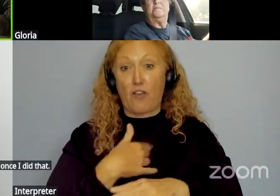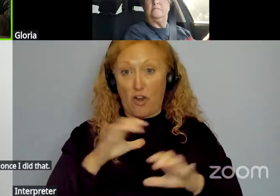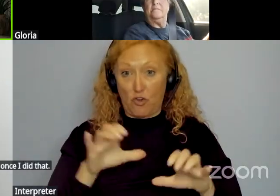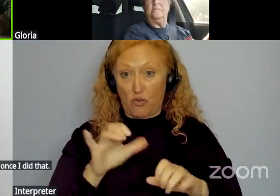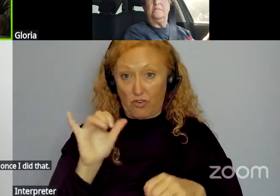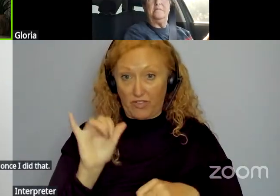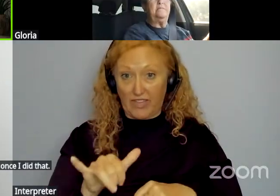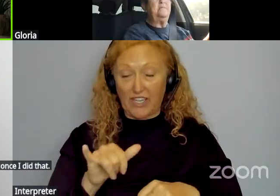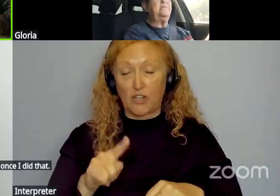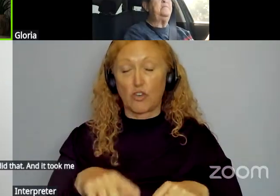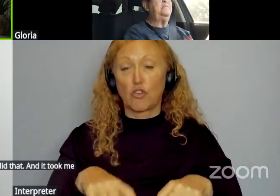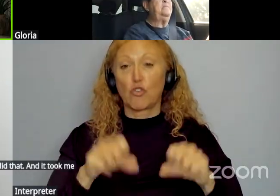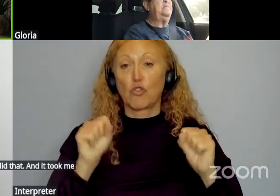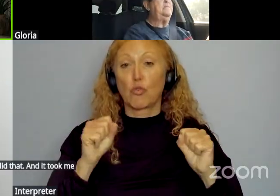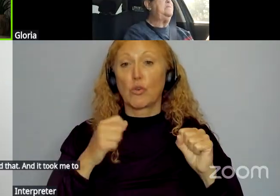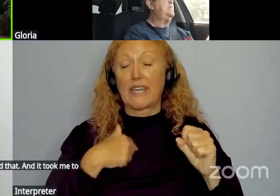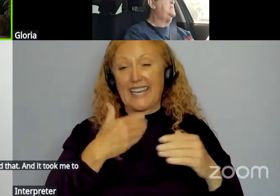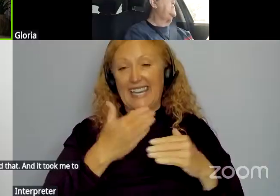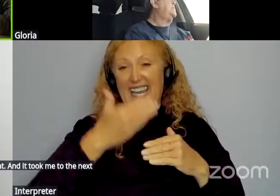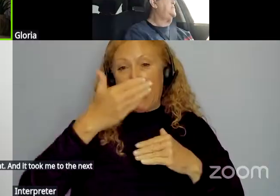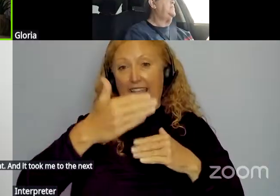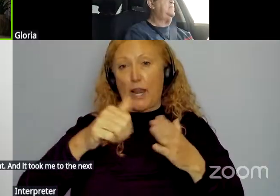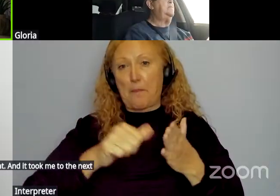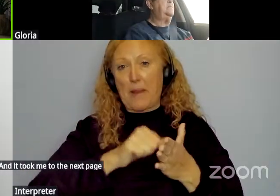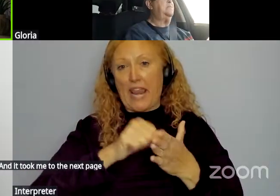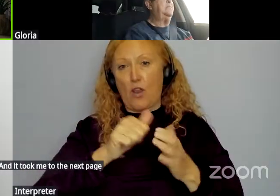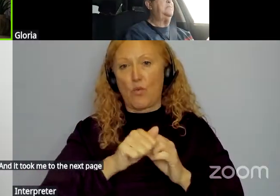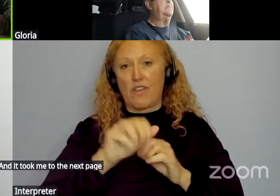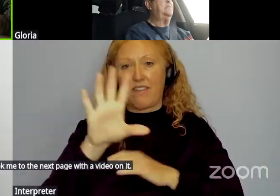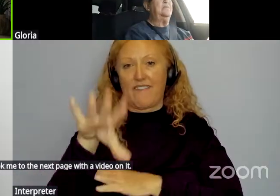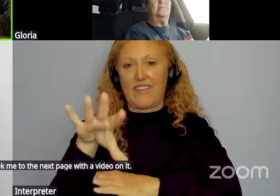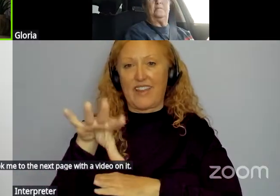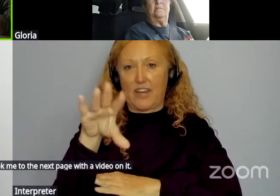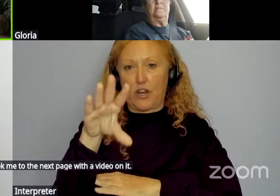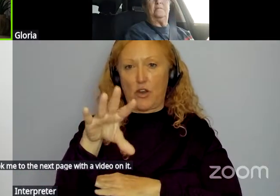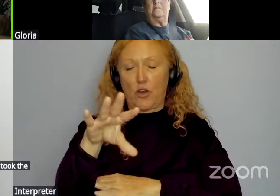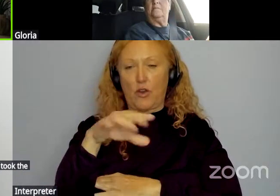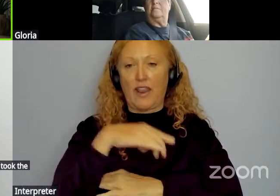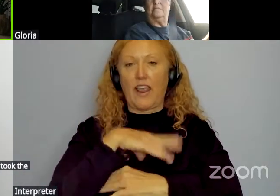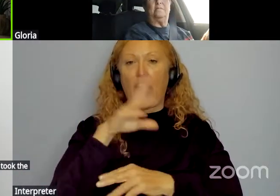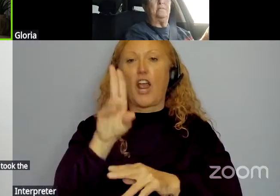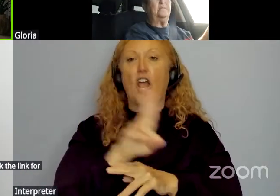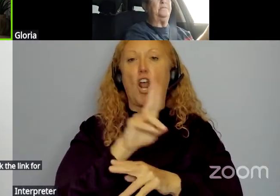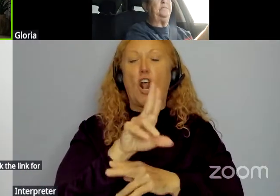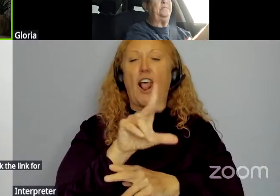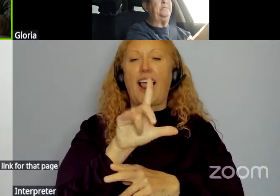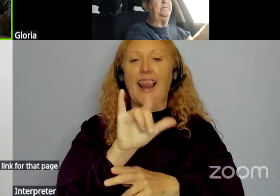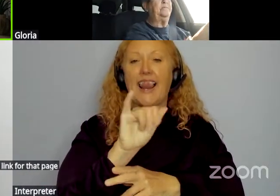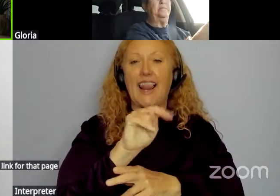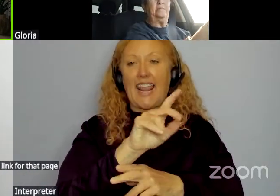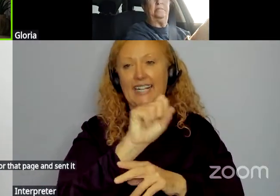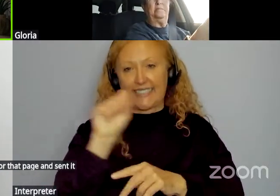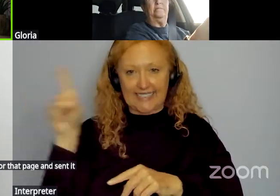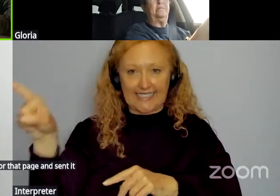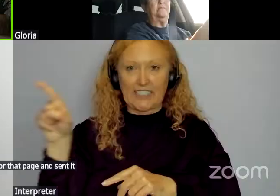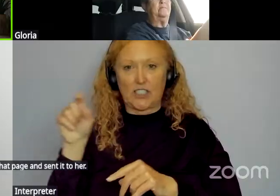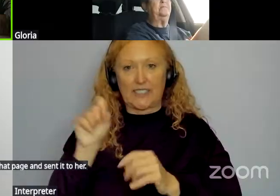and it took me to the next page with a video on it, I took the link for that page and sent it to